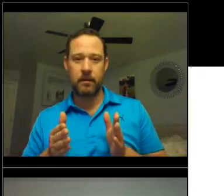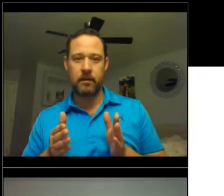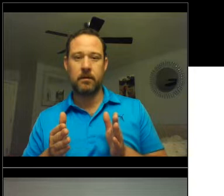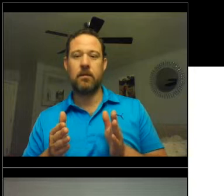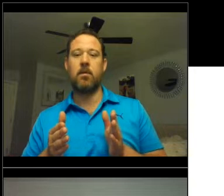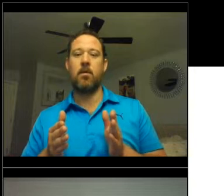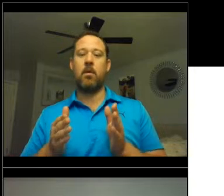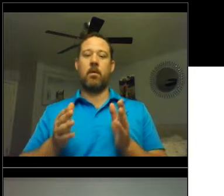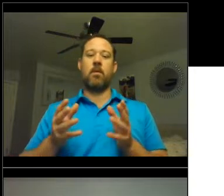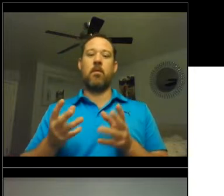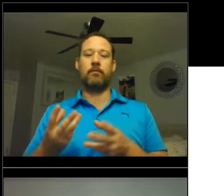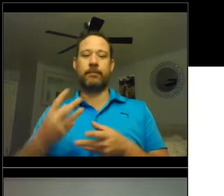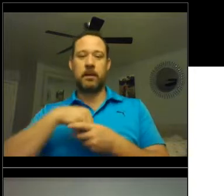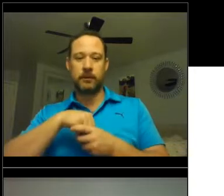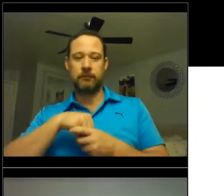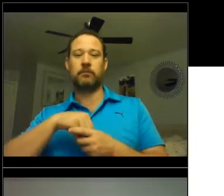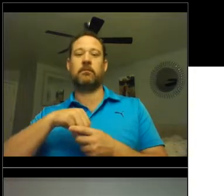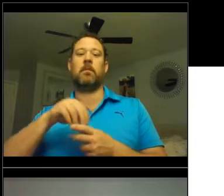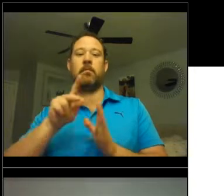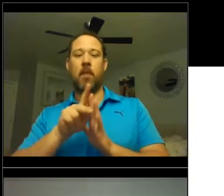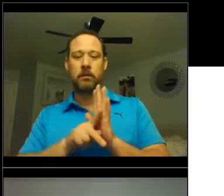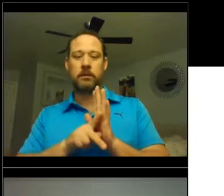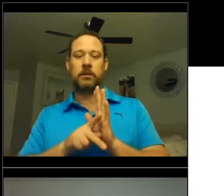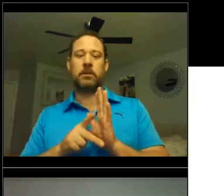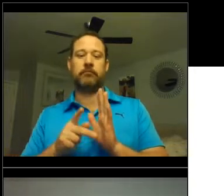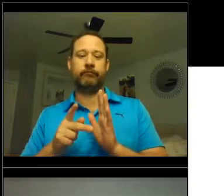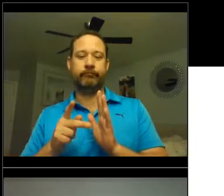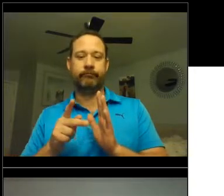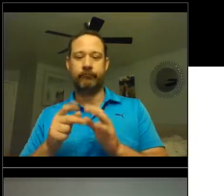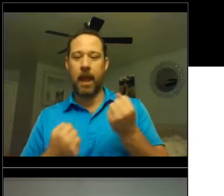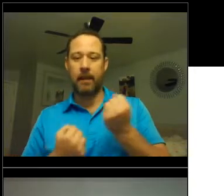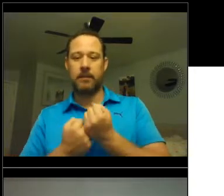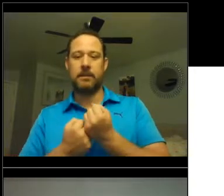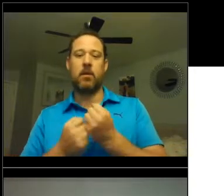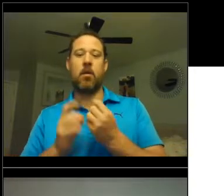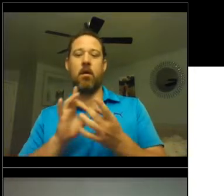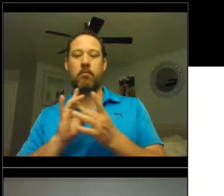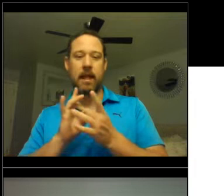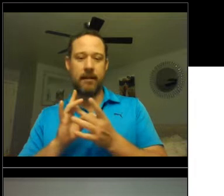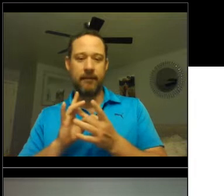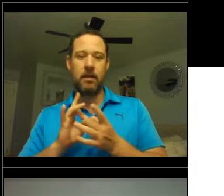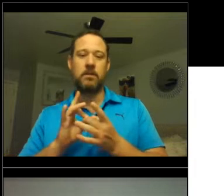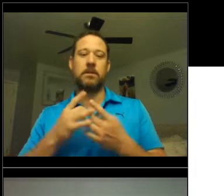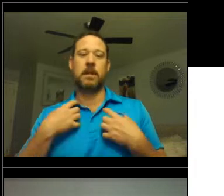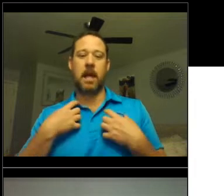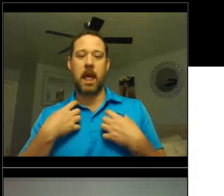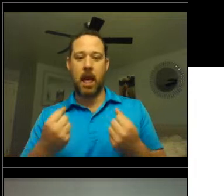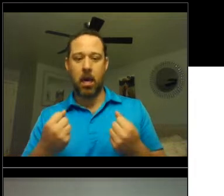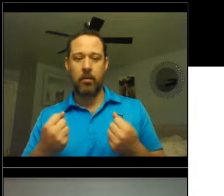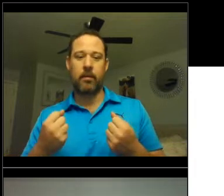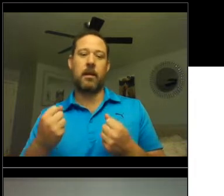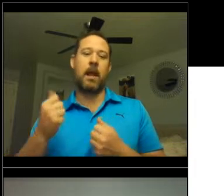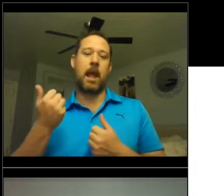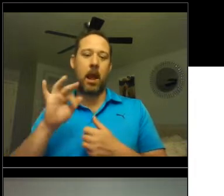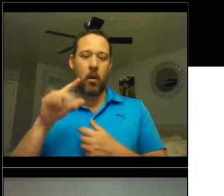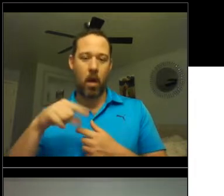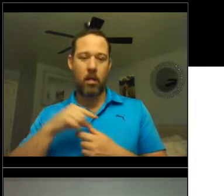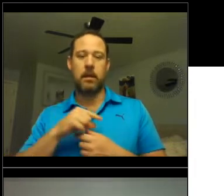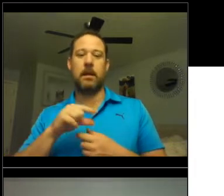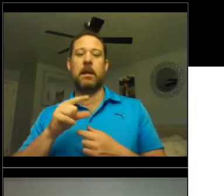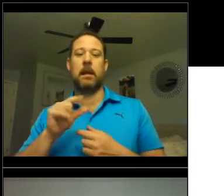transportation equity, policy, programming, advocacy, or related fields such as public health, air